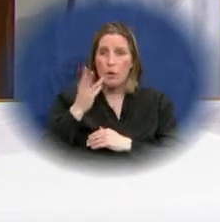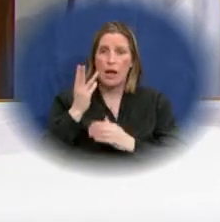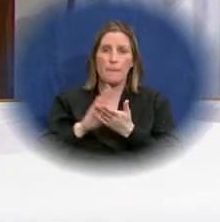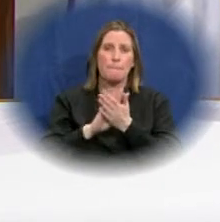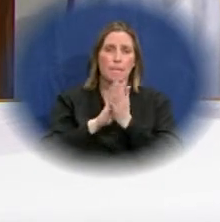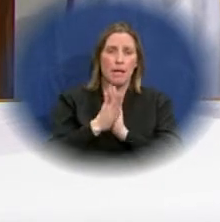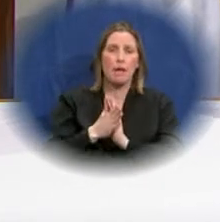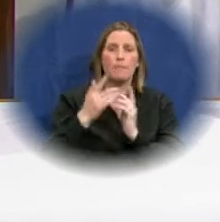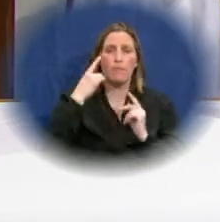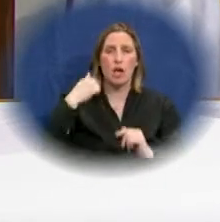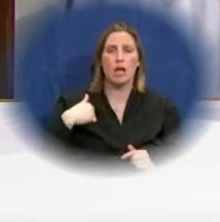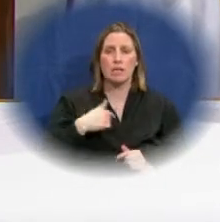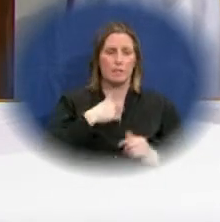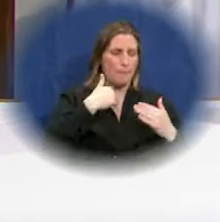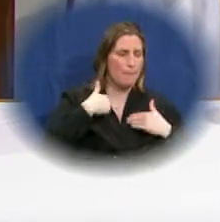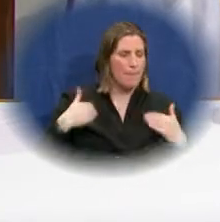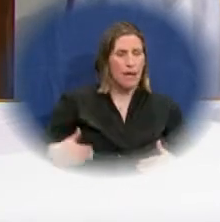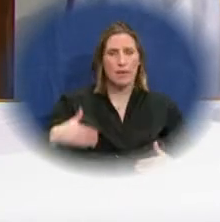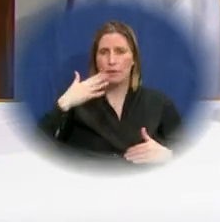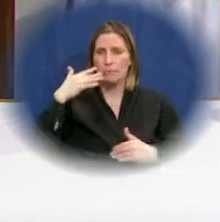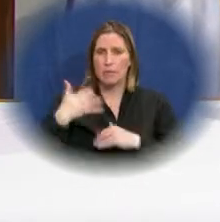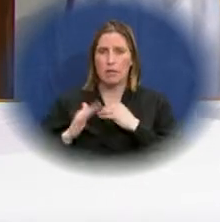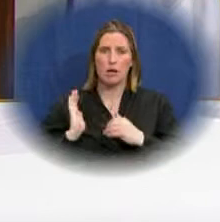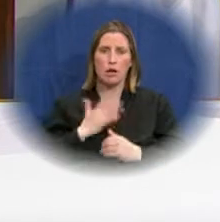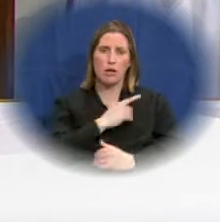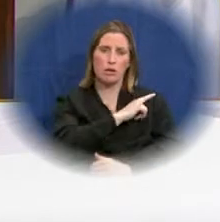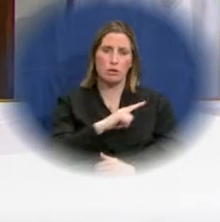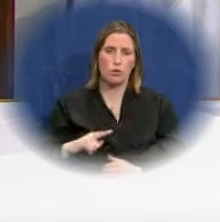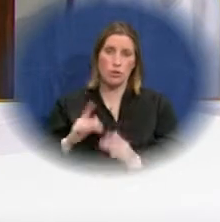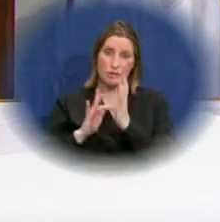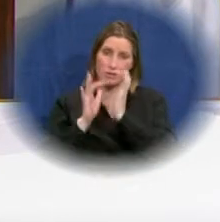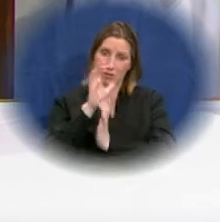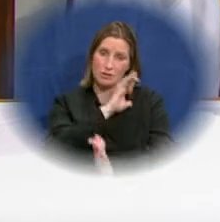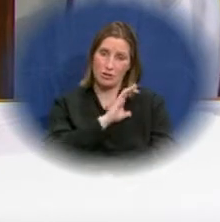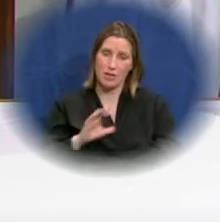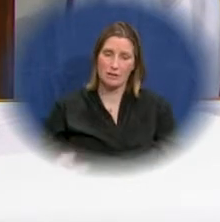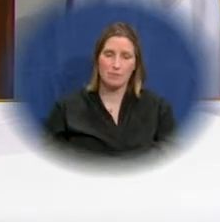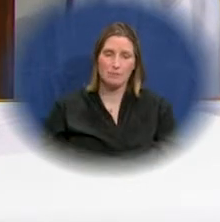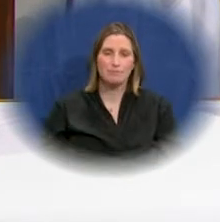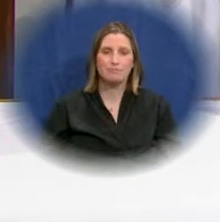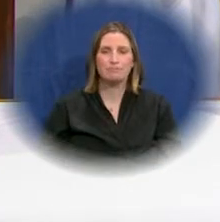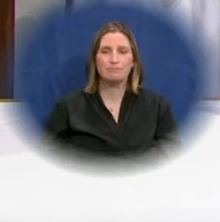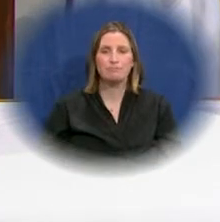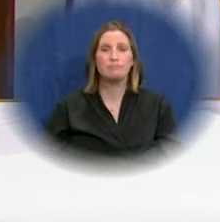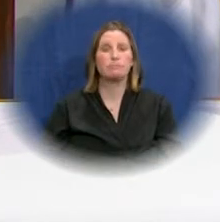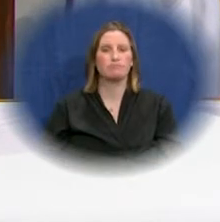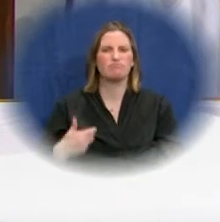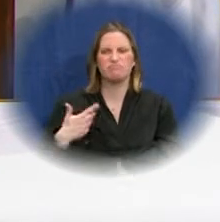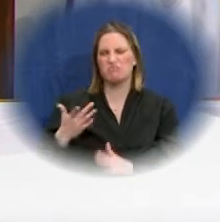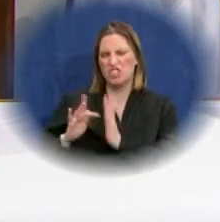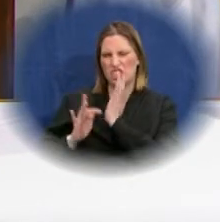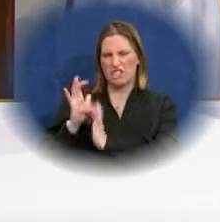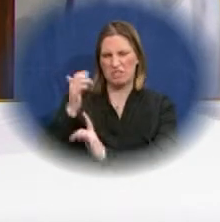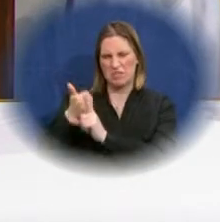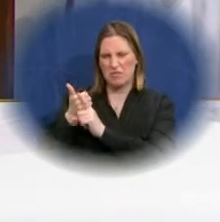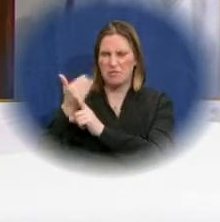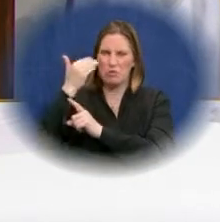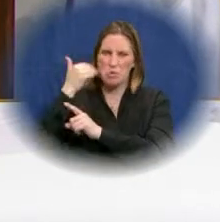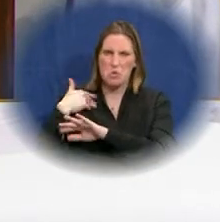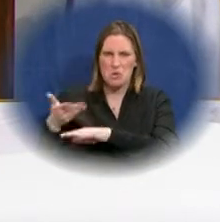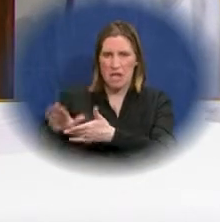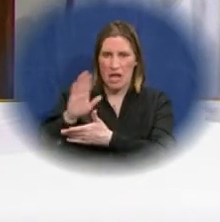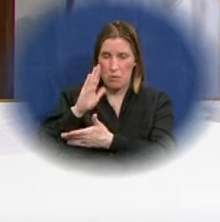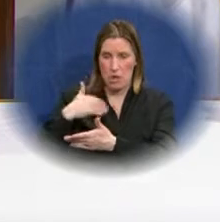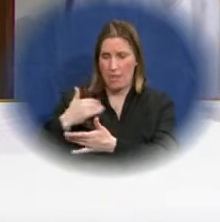that they may become for us the body and blood of our Lord Jesus Christ. On the day before he was to suffer, on the night of the